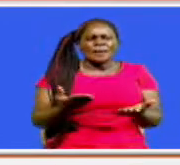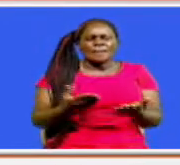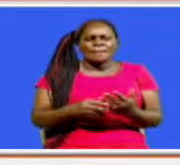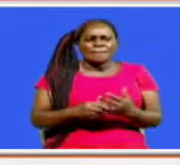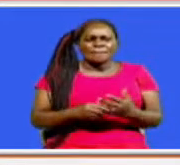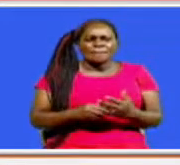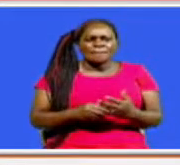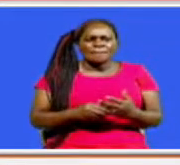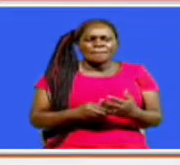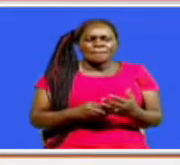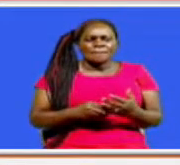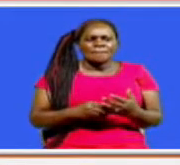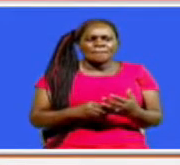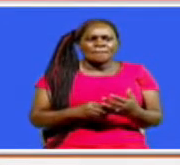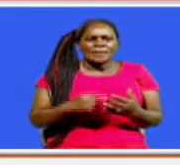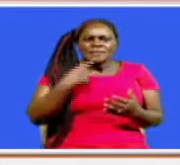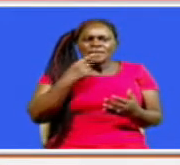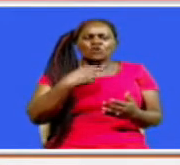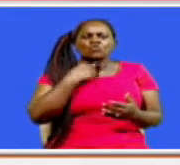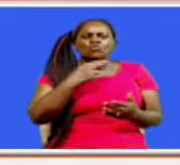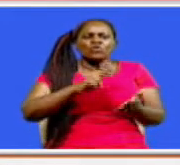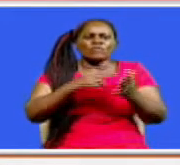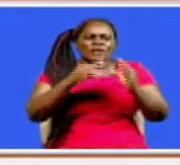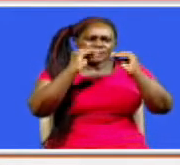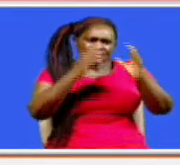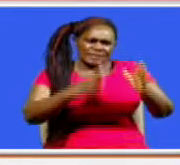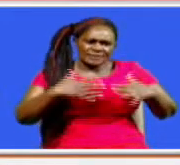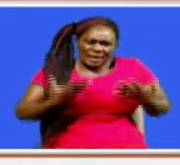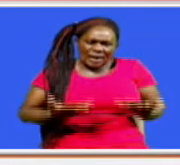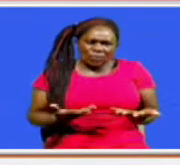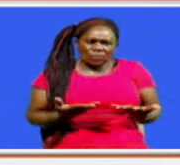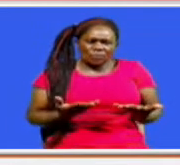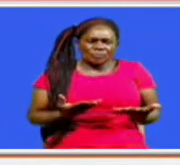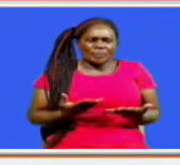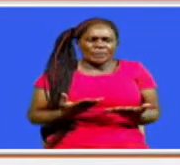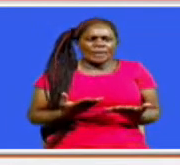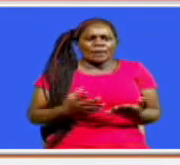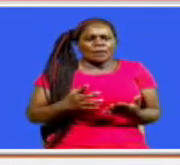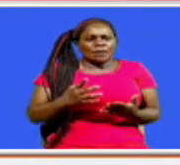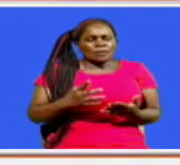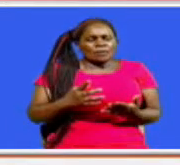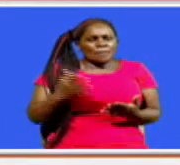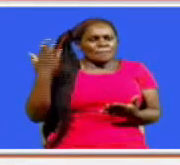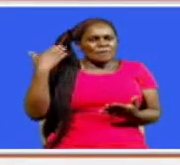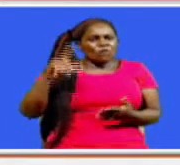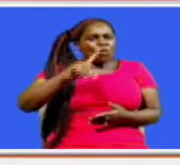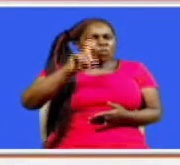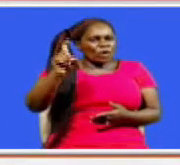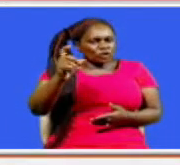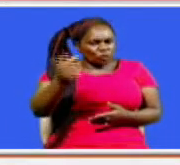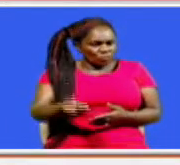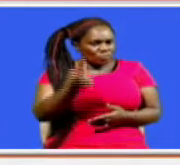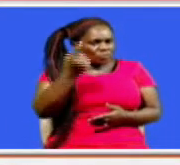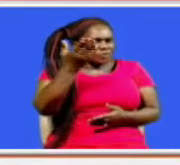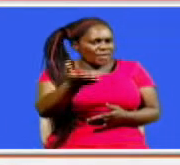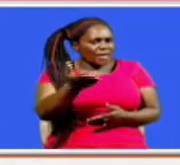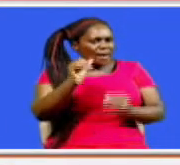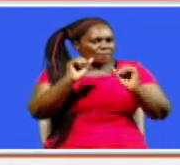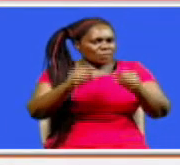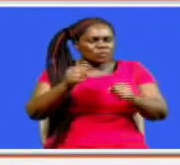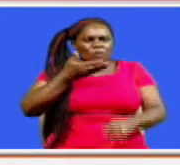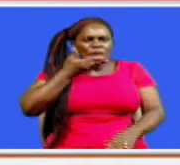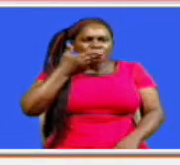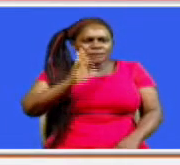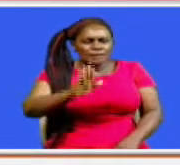extent of saying that KNUT has failed teachers. Because there was a question that could be